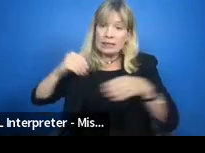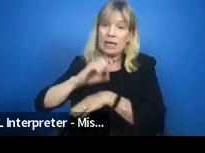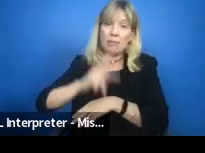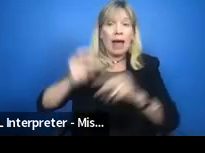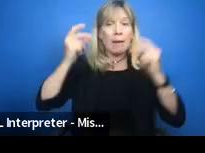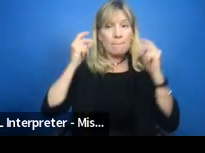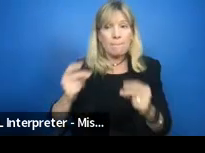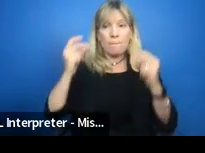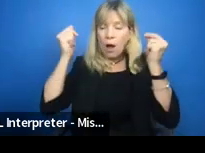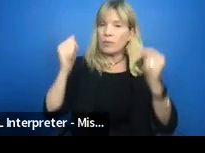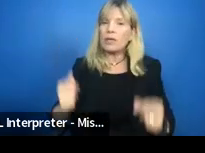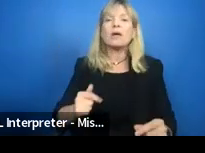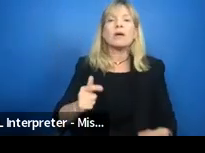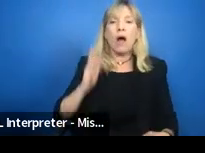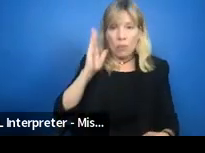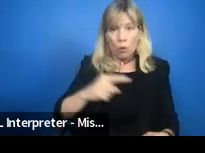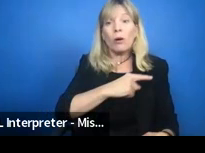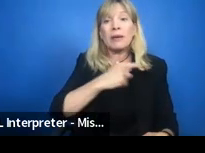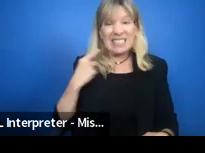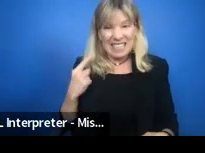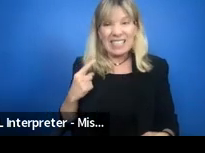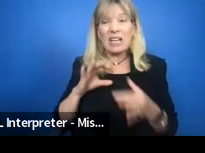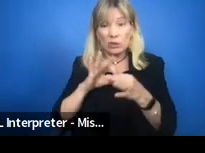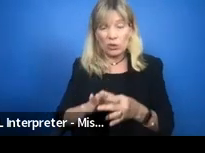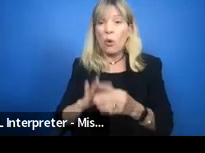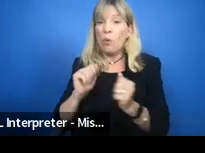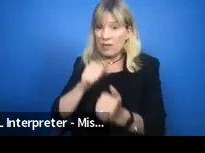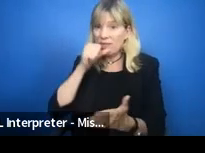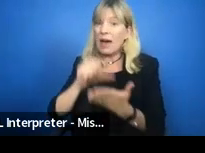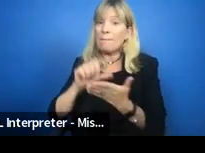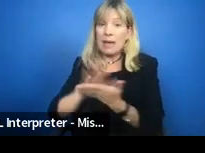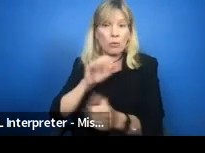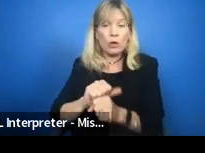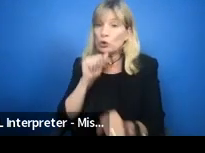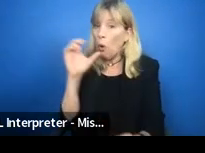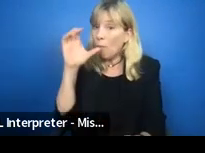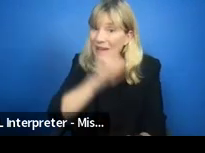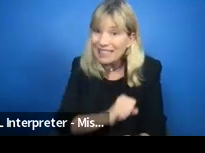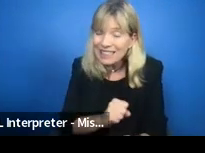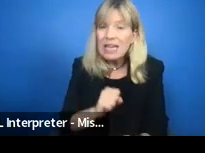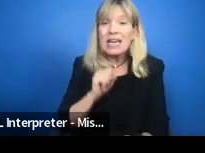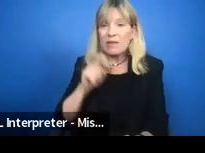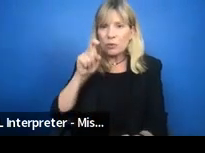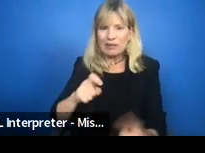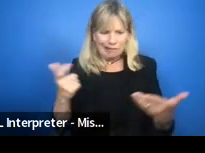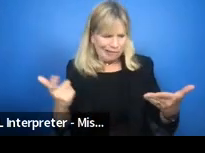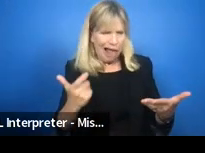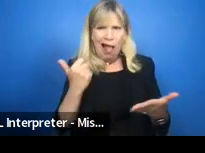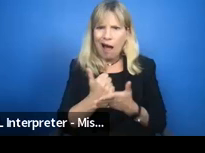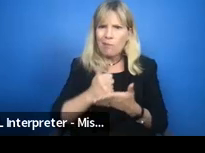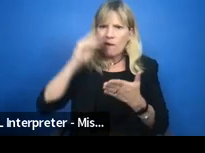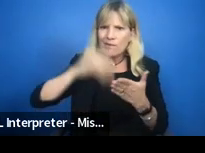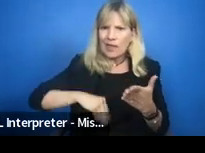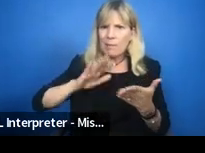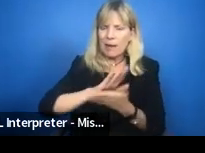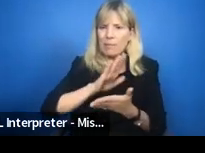promptly. There will be a deadline associated with your renewal, and you don't want to miss it. If you need help completing this paperwork, there is